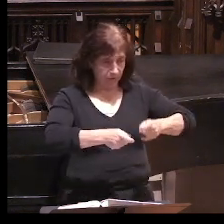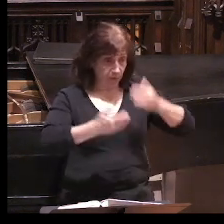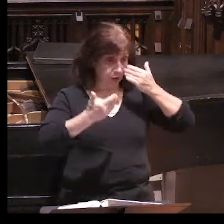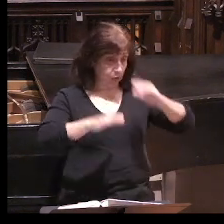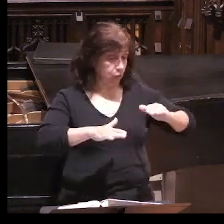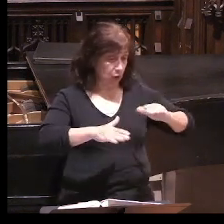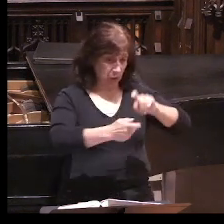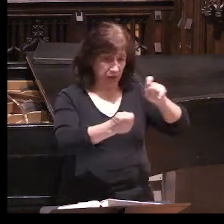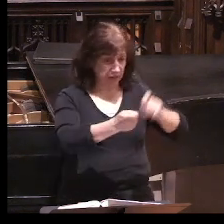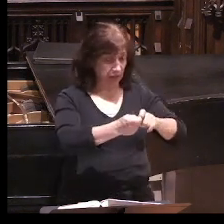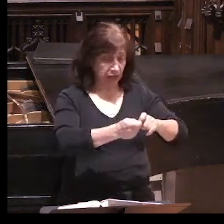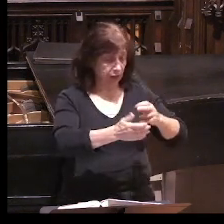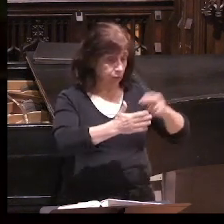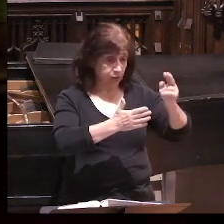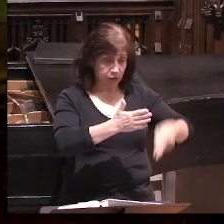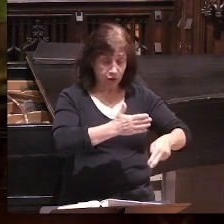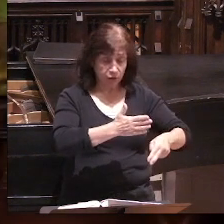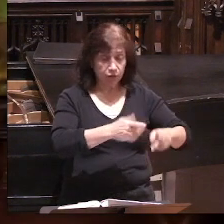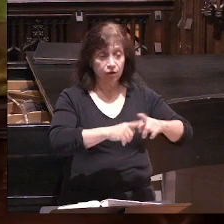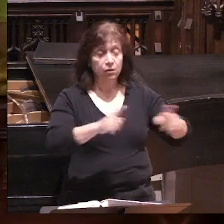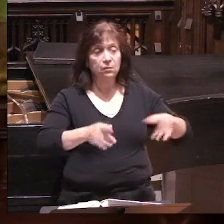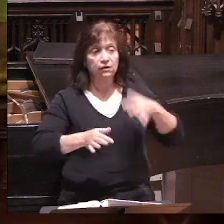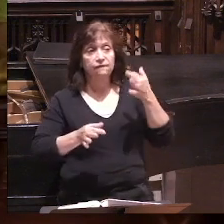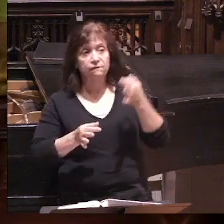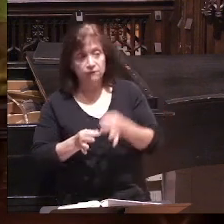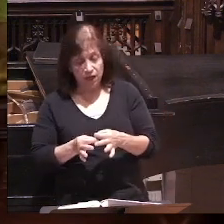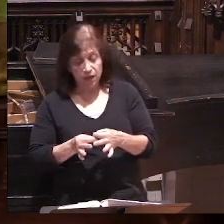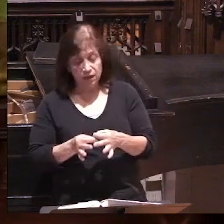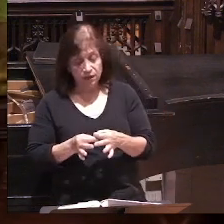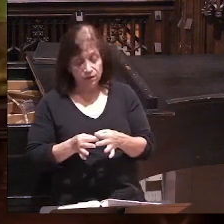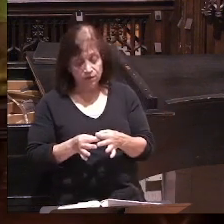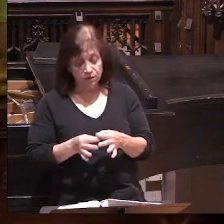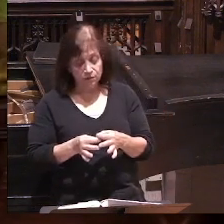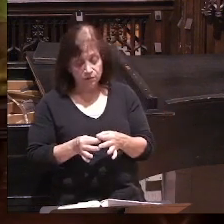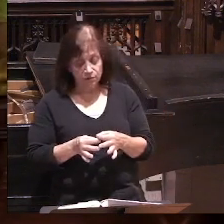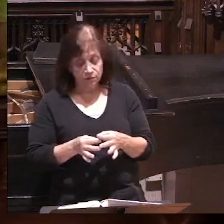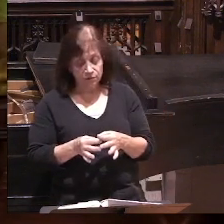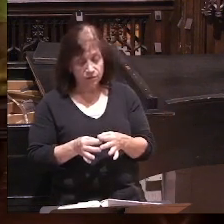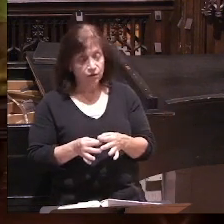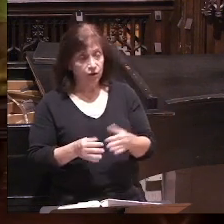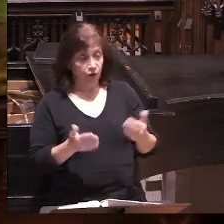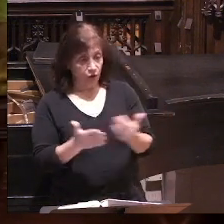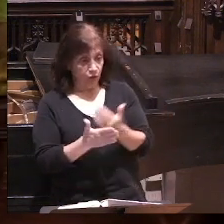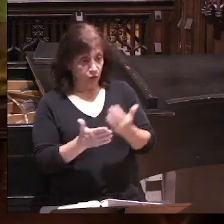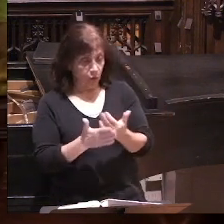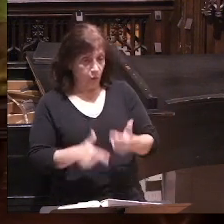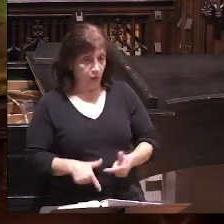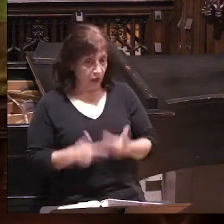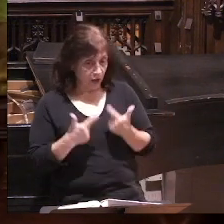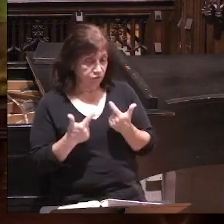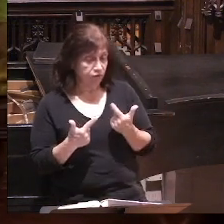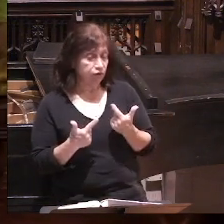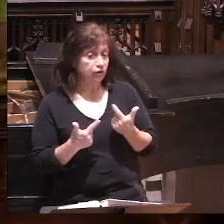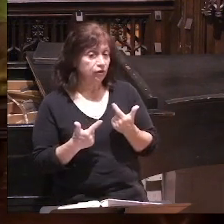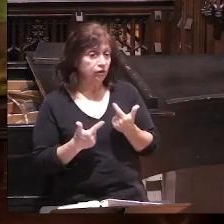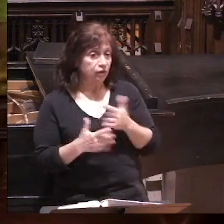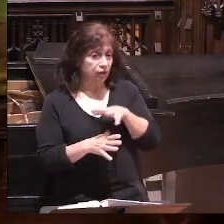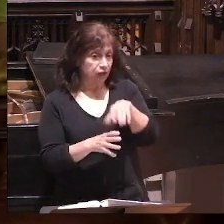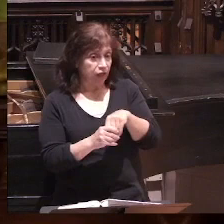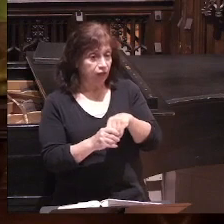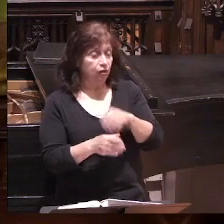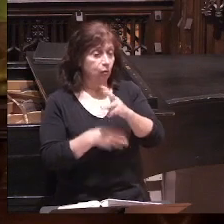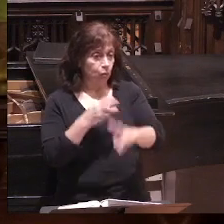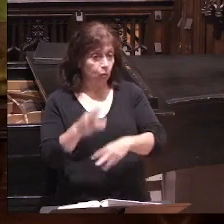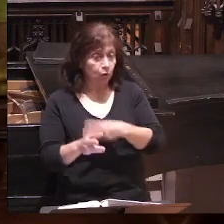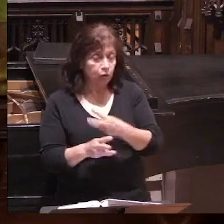knowing exactly what will be, but with the faith that new life in our